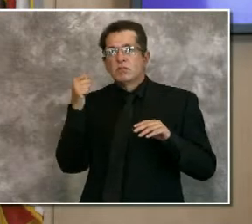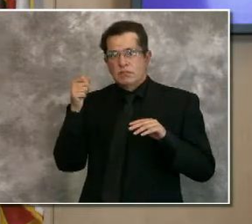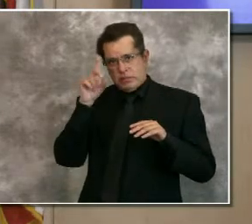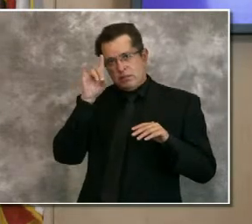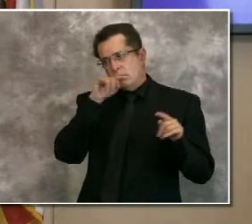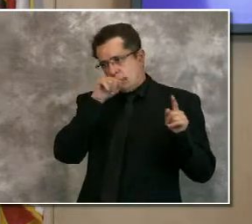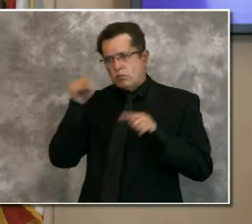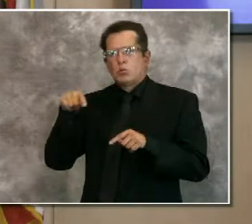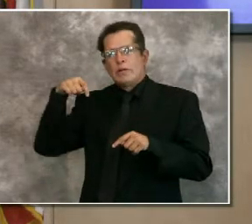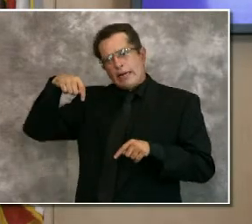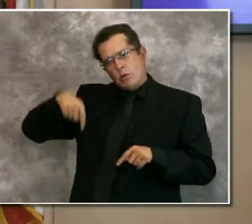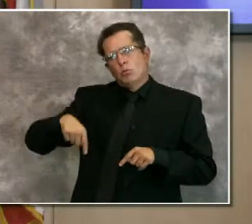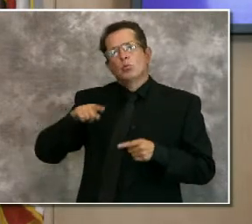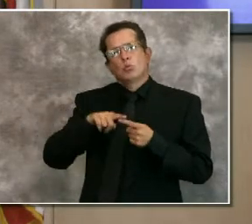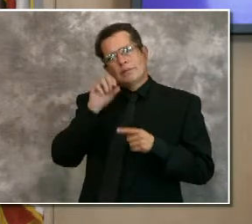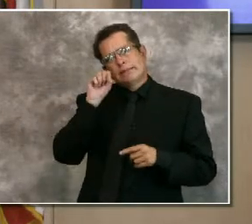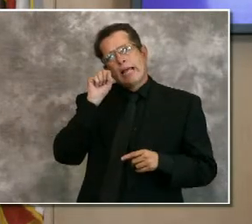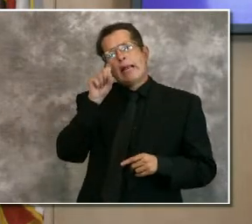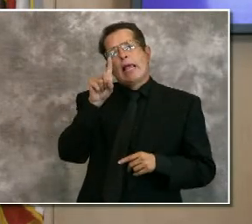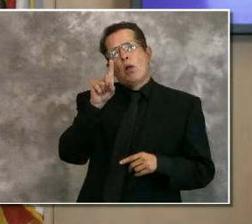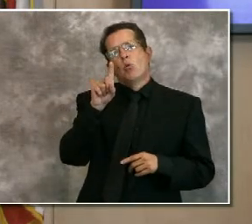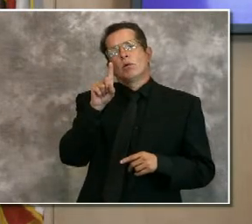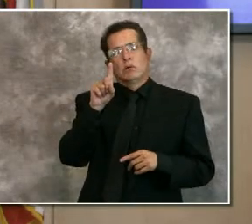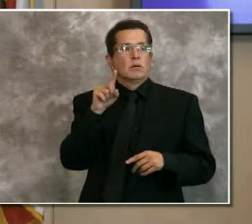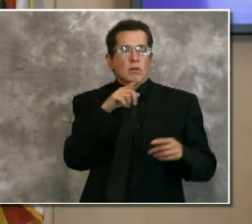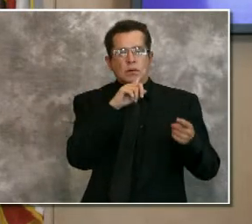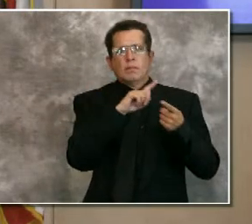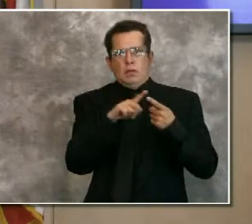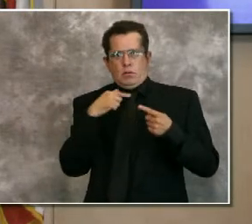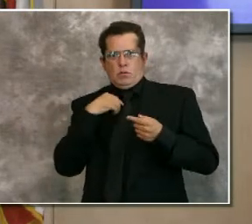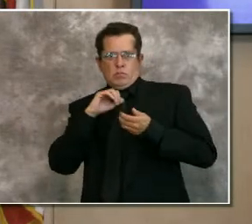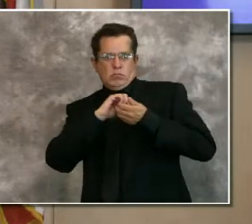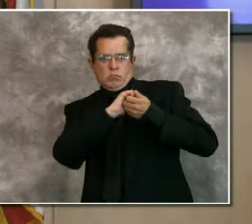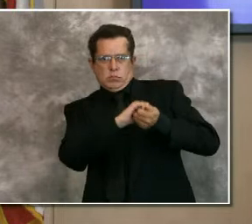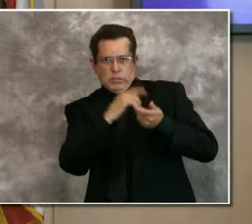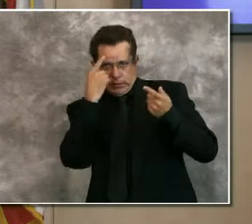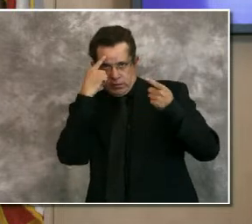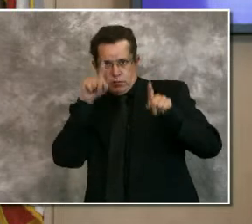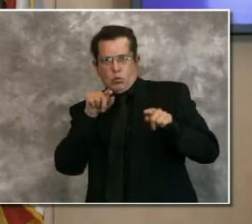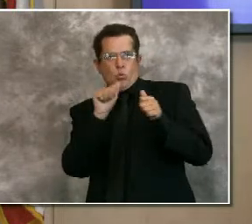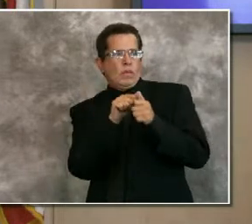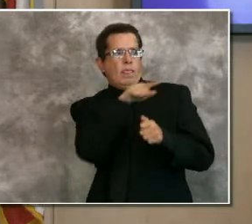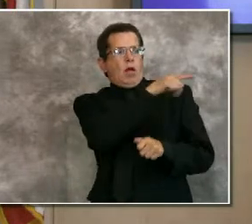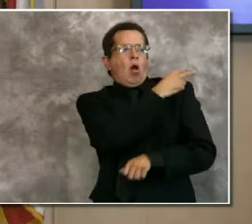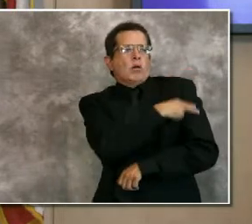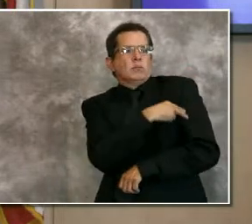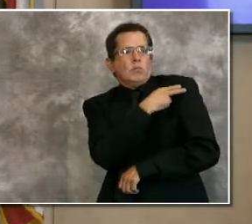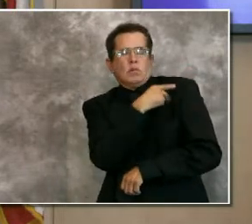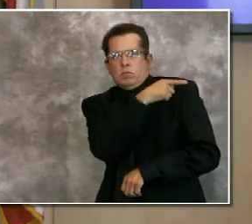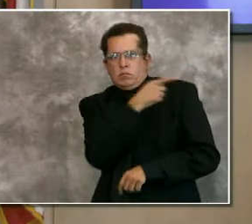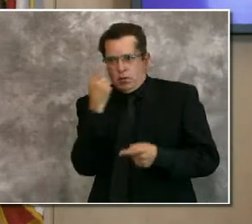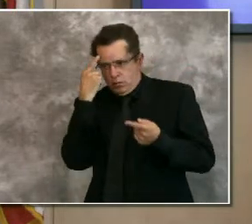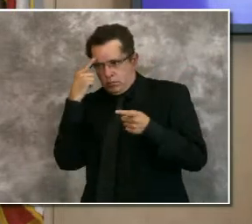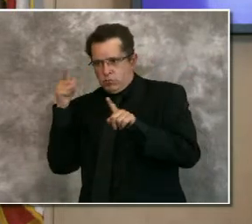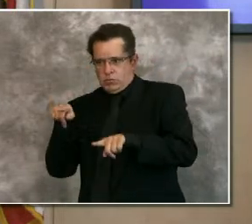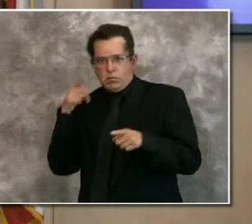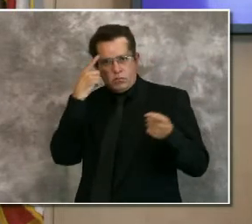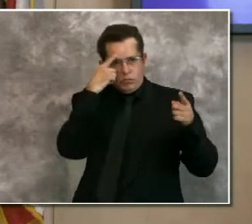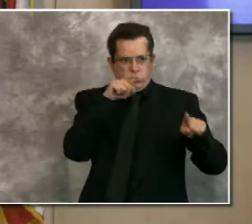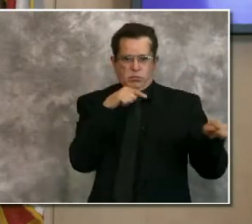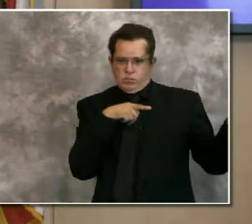to San Diego. But that is only done in consultation with each accepting hospital, and certainly hospitals wouldn't